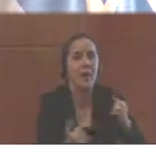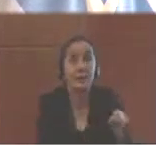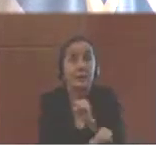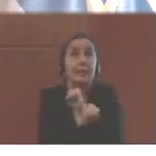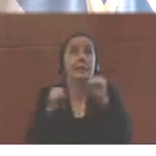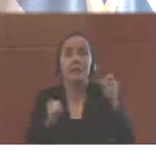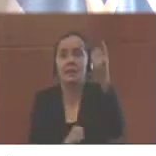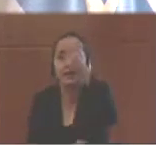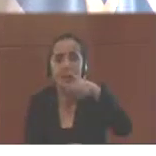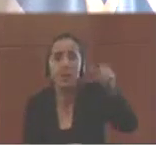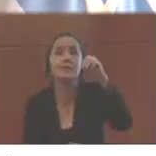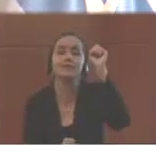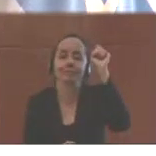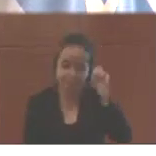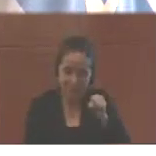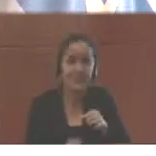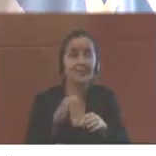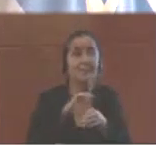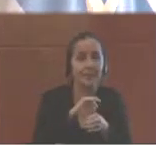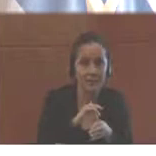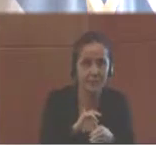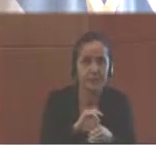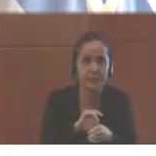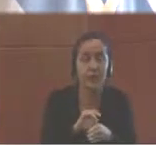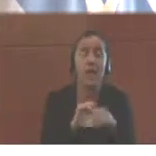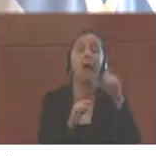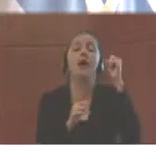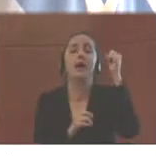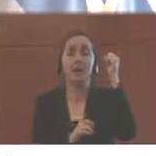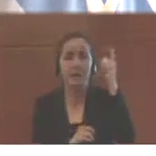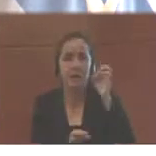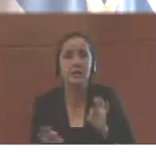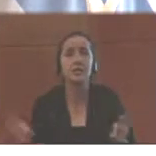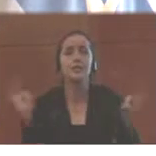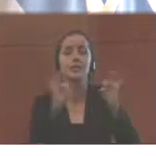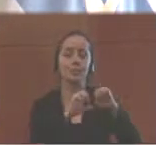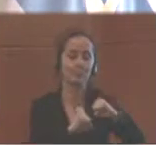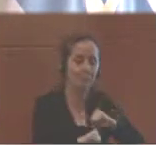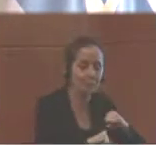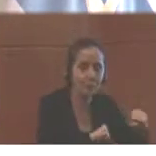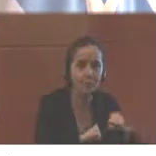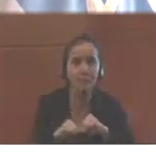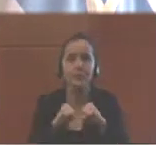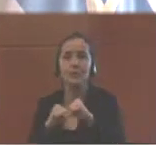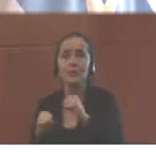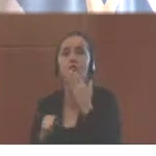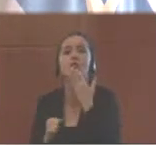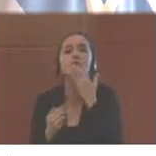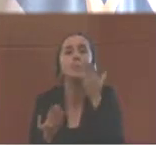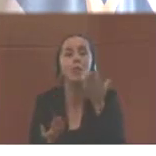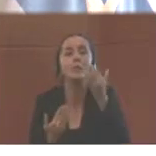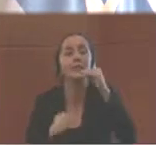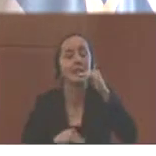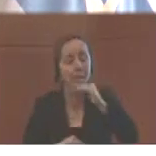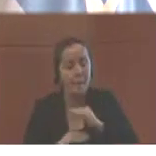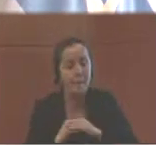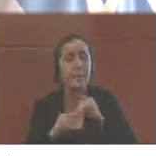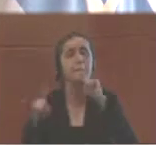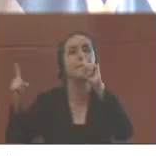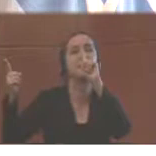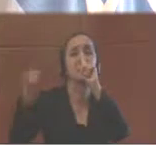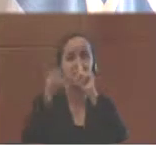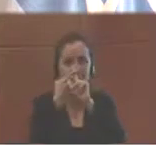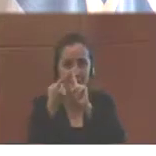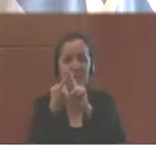exposition of the country to disasters, and thus disaster risk management is a priority for